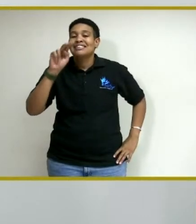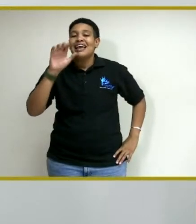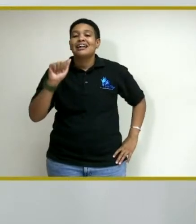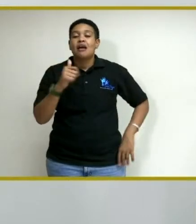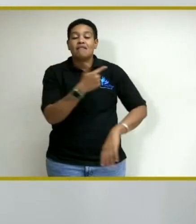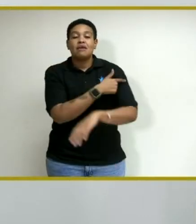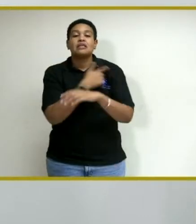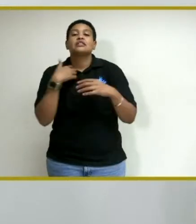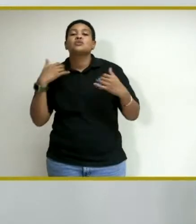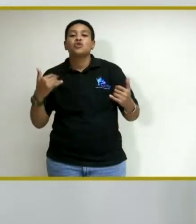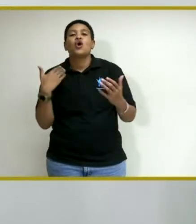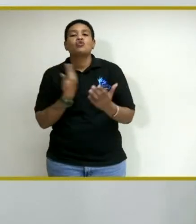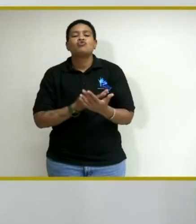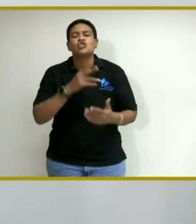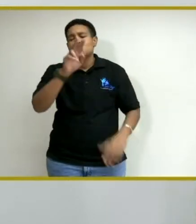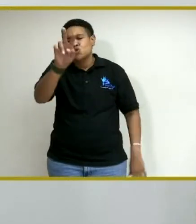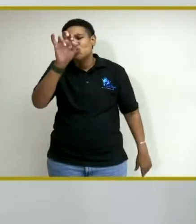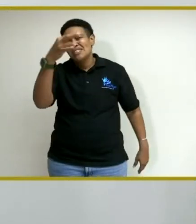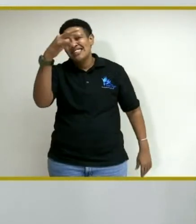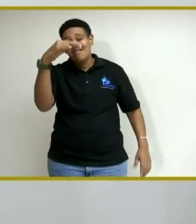at